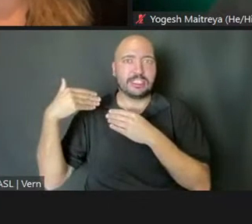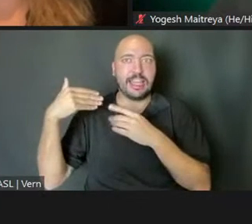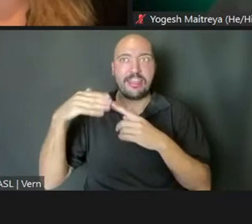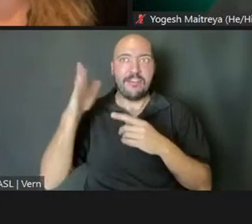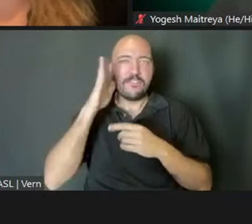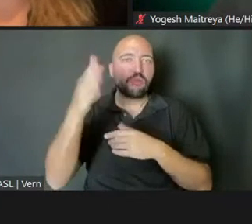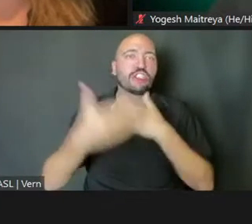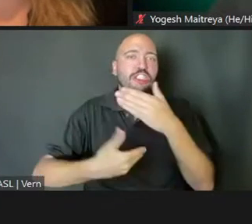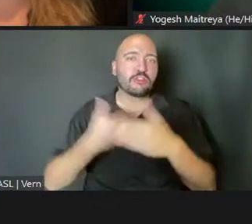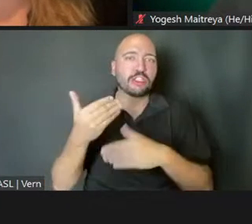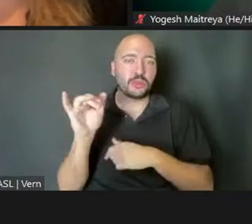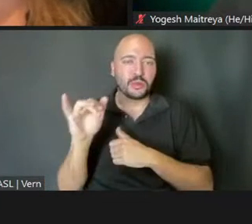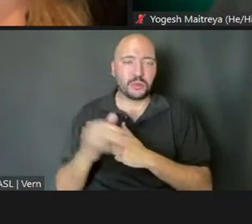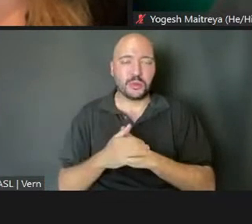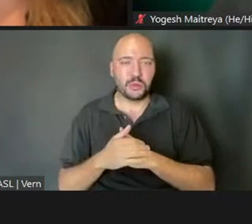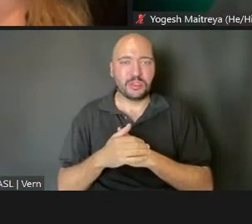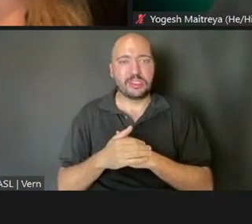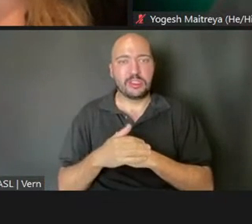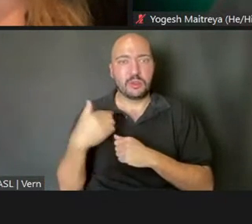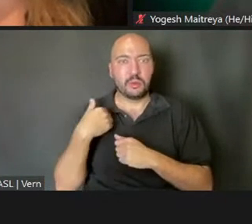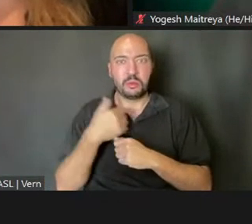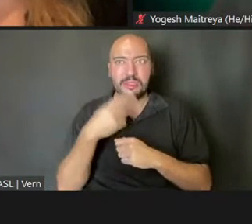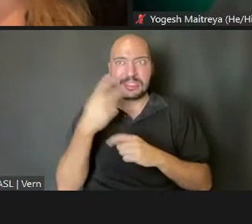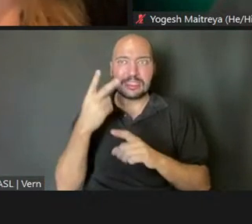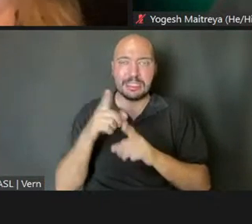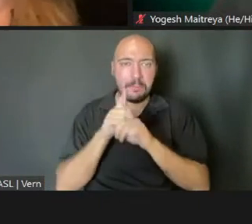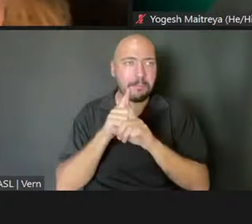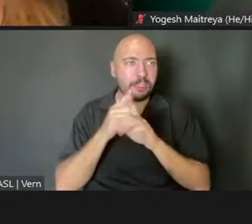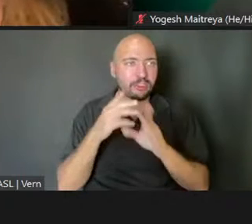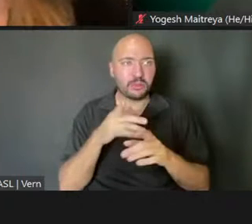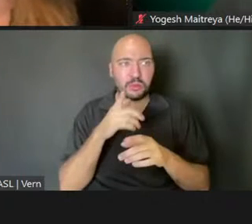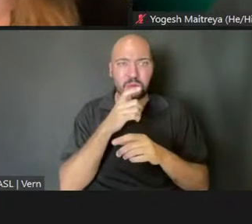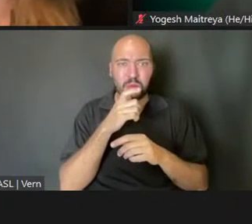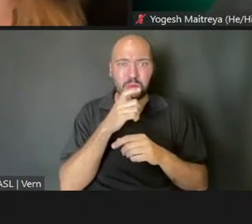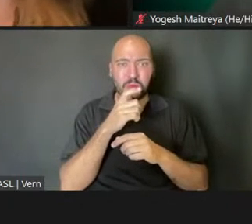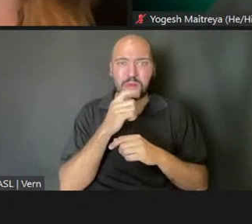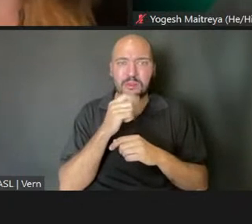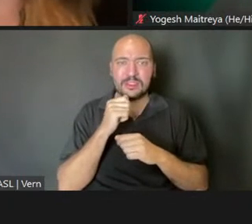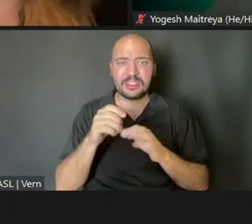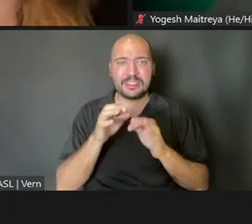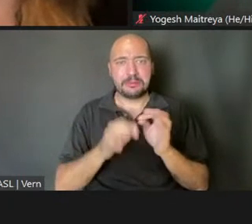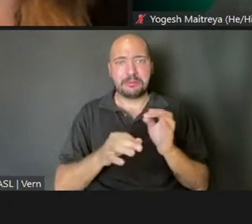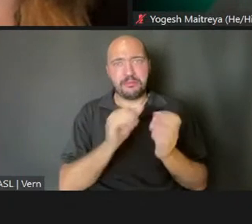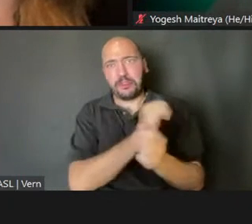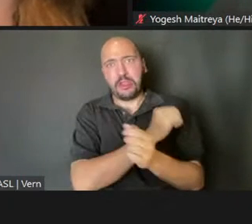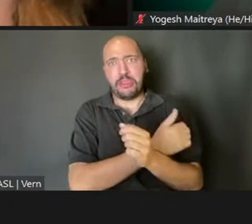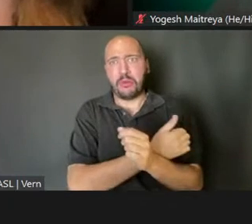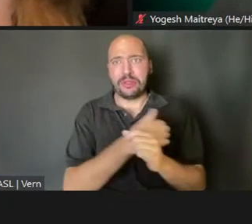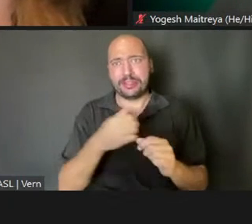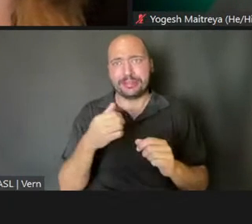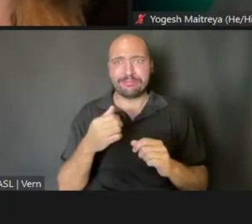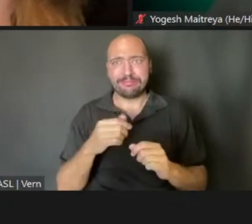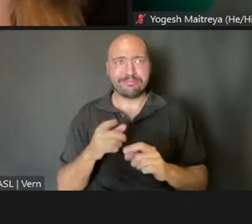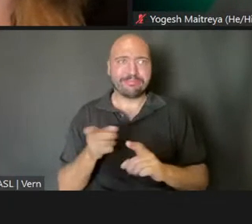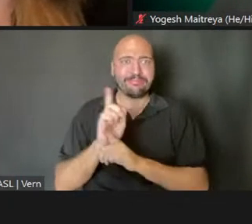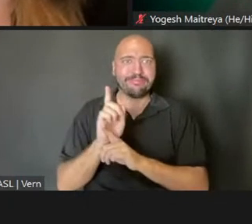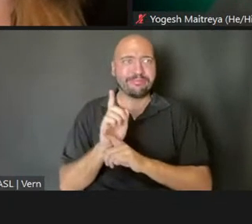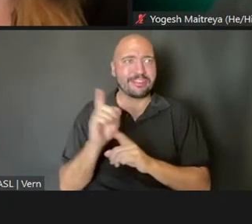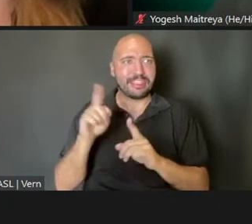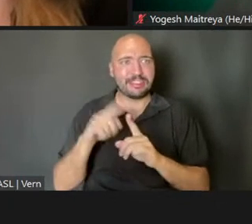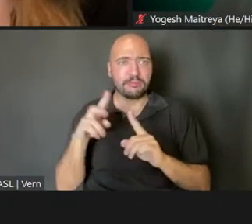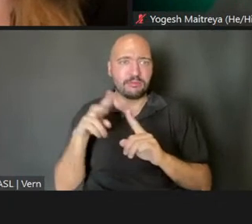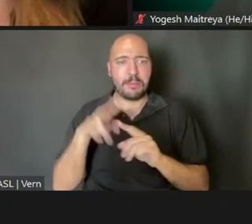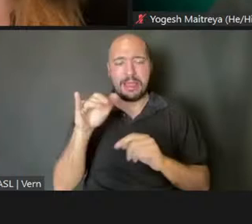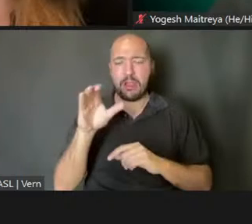be. Right? When we can see mentors who aren't simply authority figures as prescribed